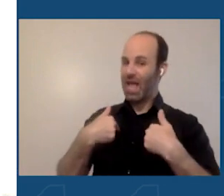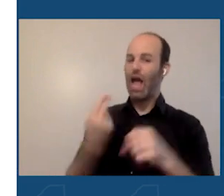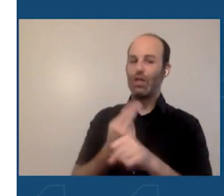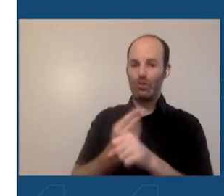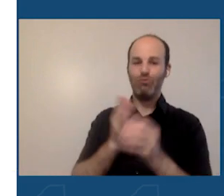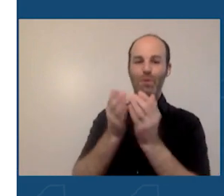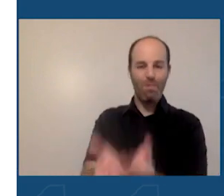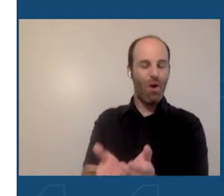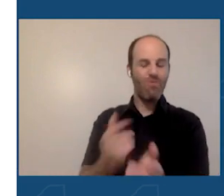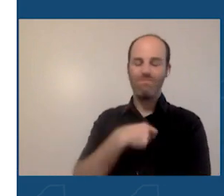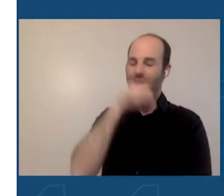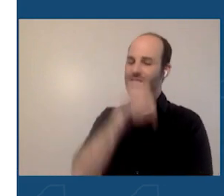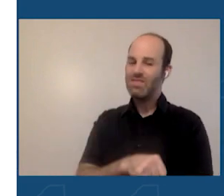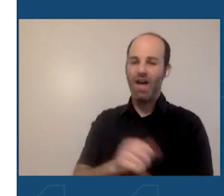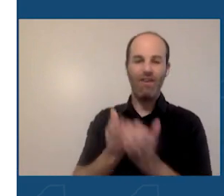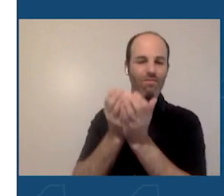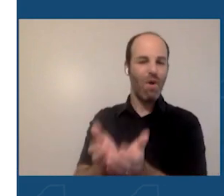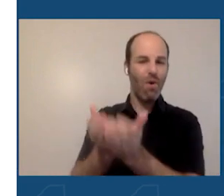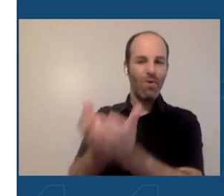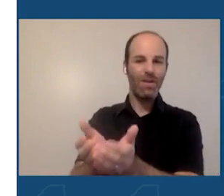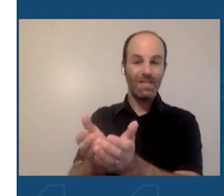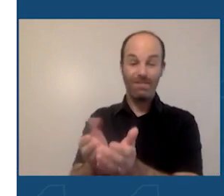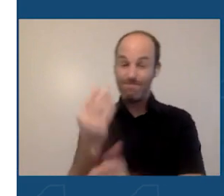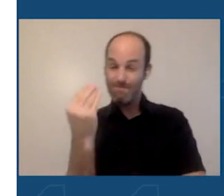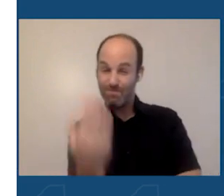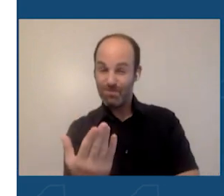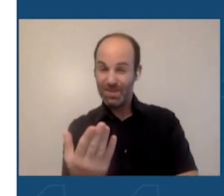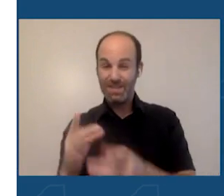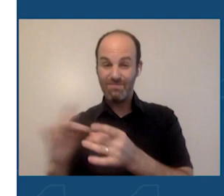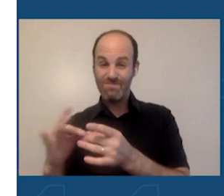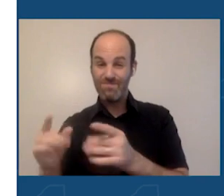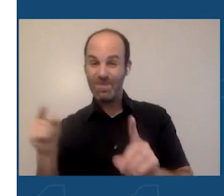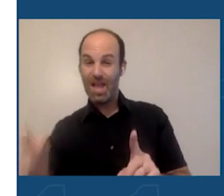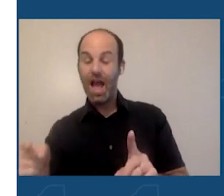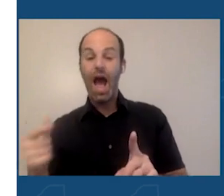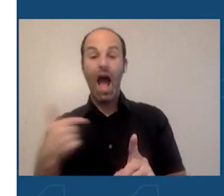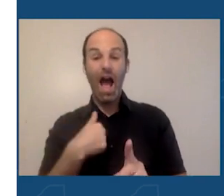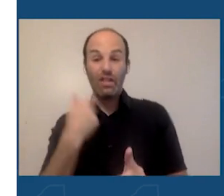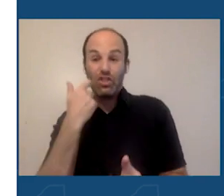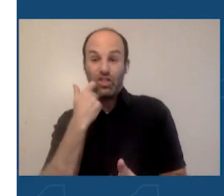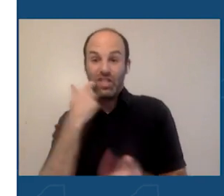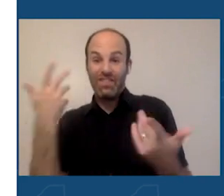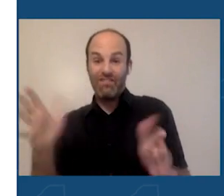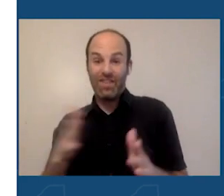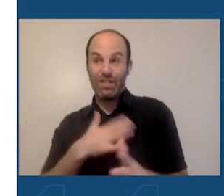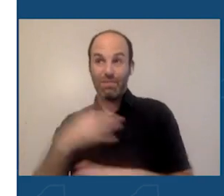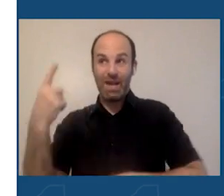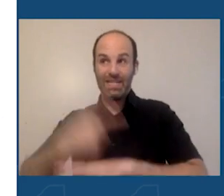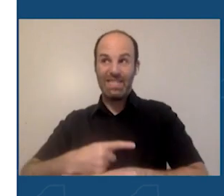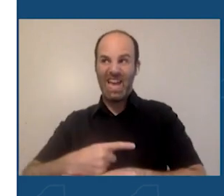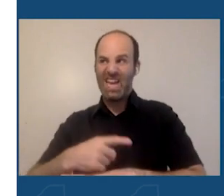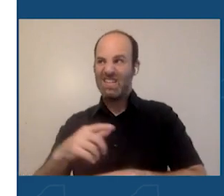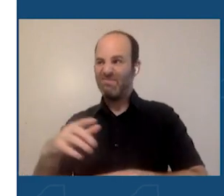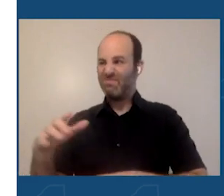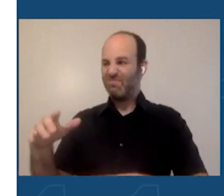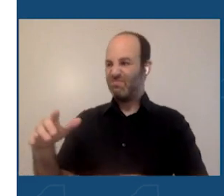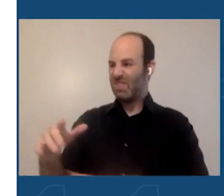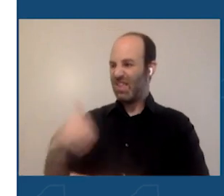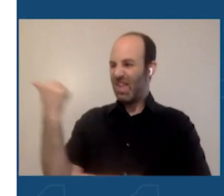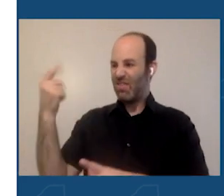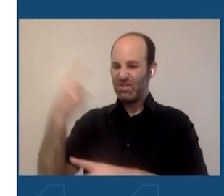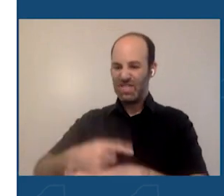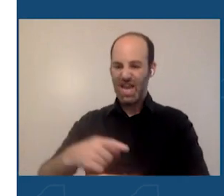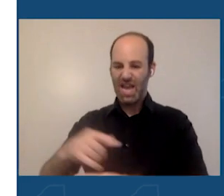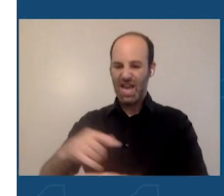water. As an aside, I literally just got finished with my day around 9 o'clock the other night in Manhattan, and there's